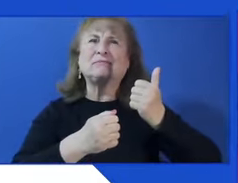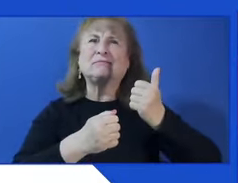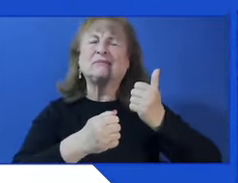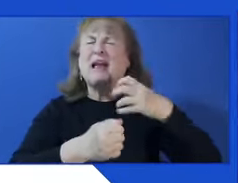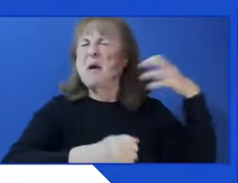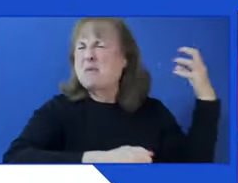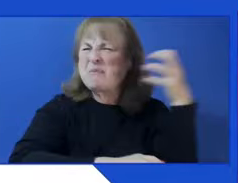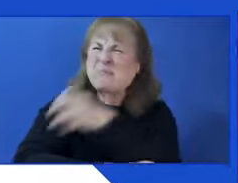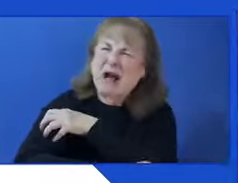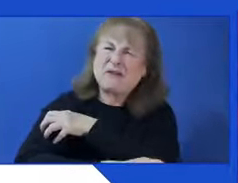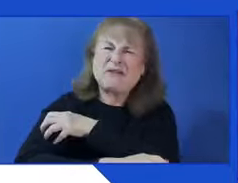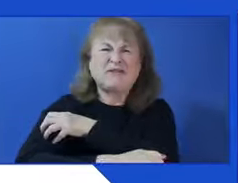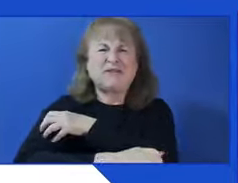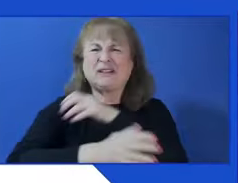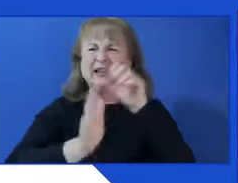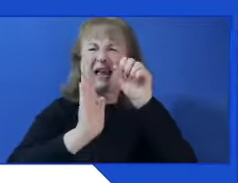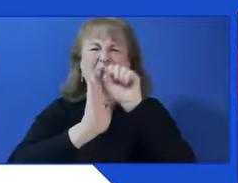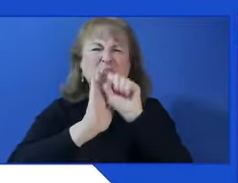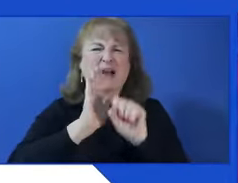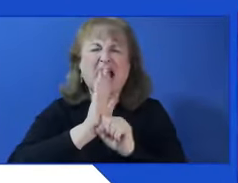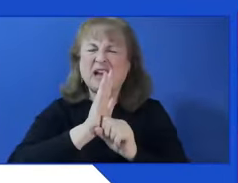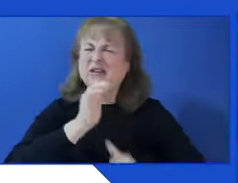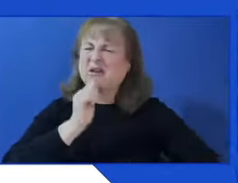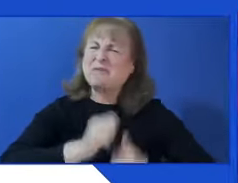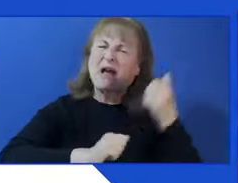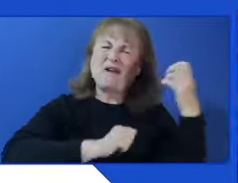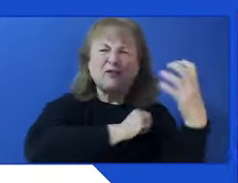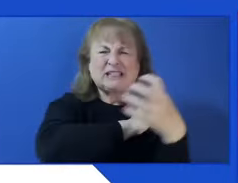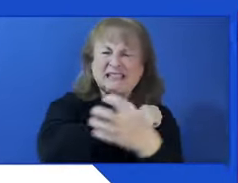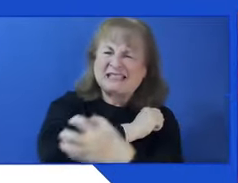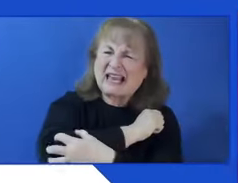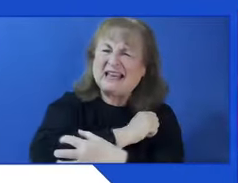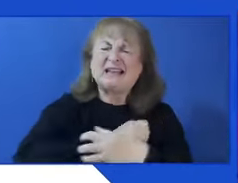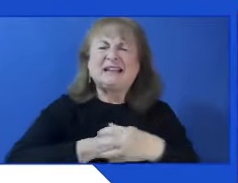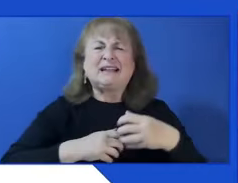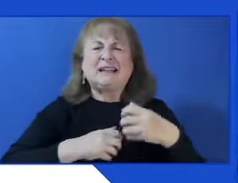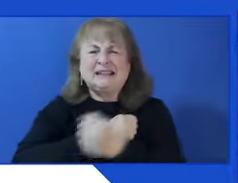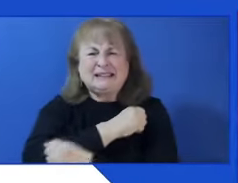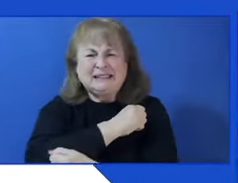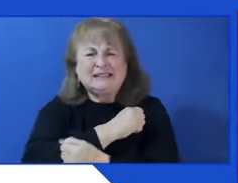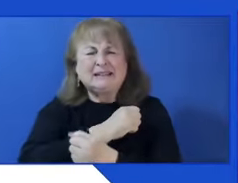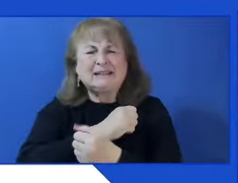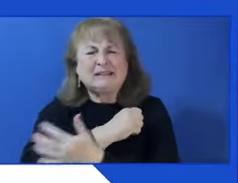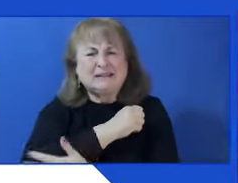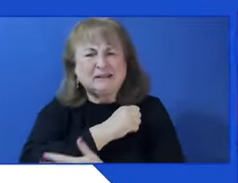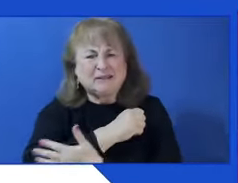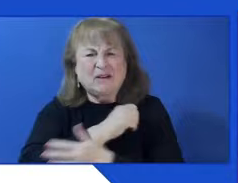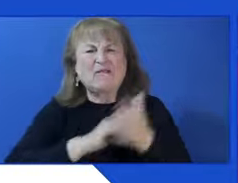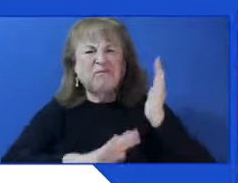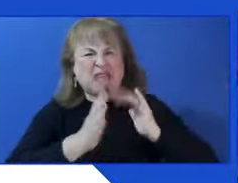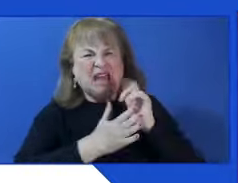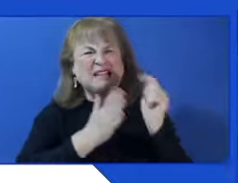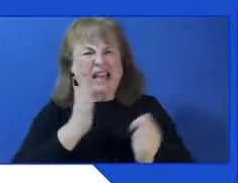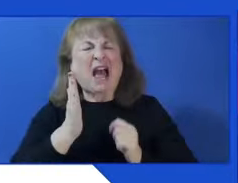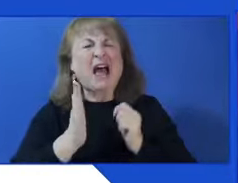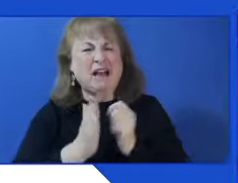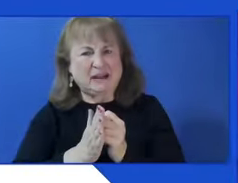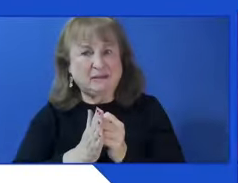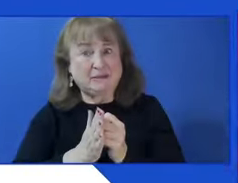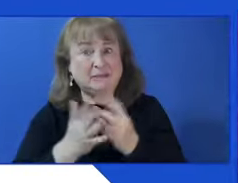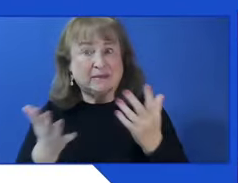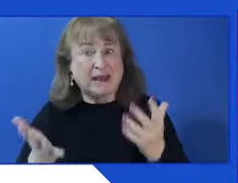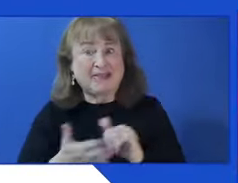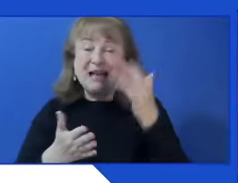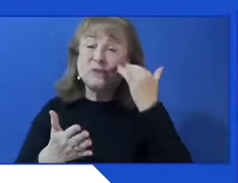powerful empire, the most cruel dictatorship of those days. And that's why